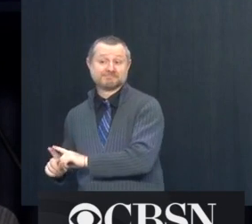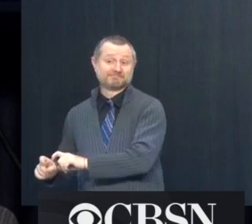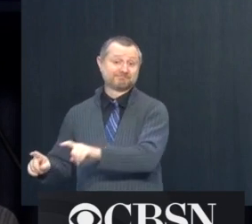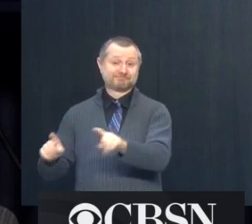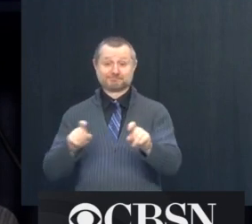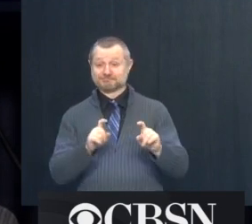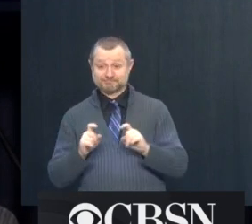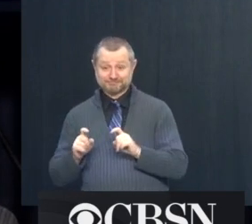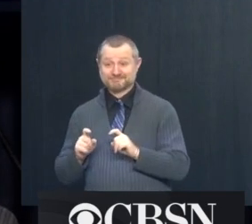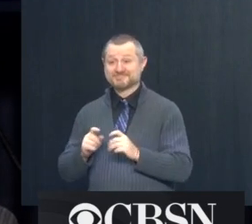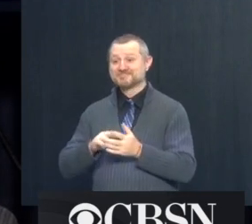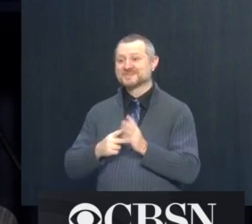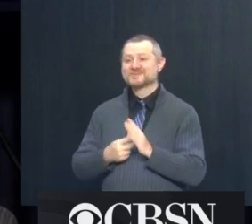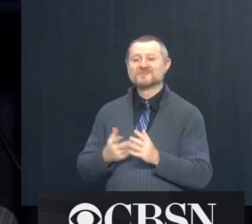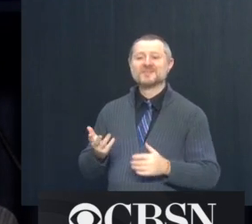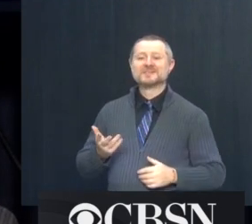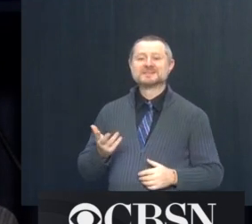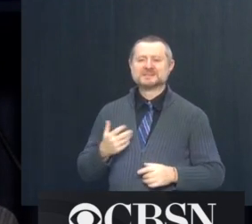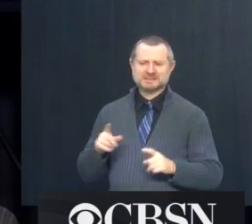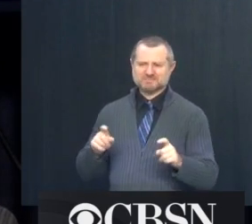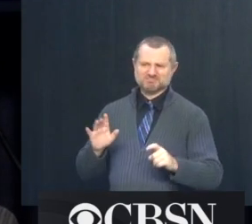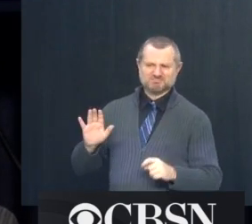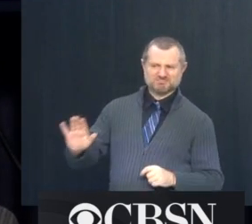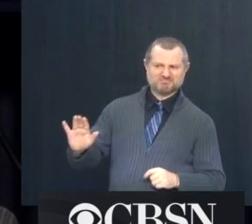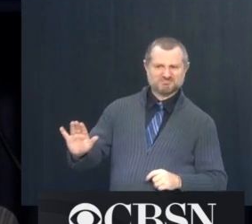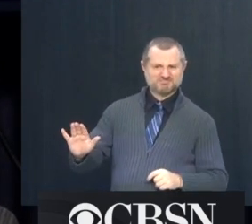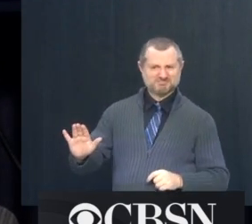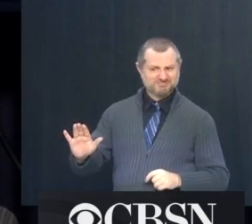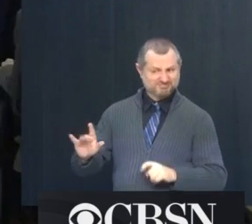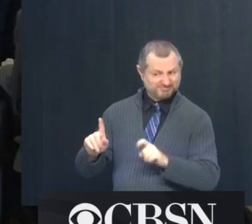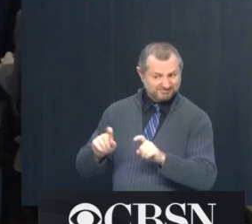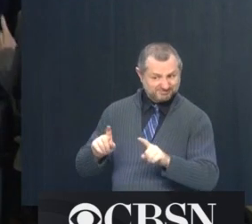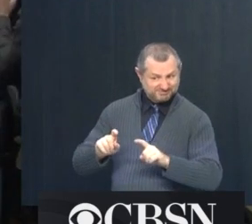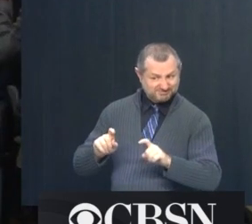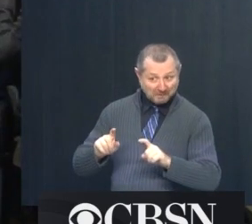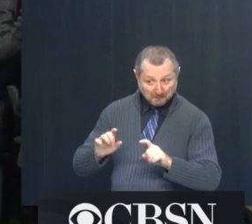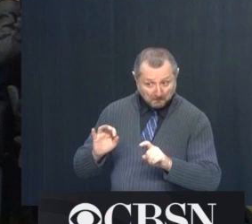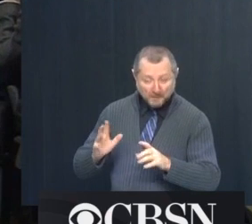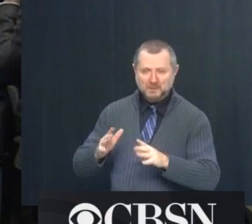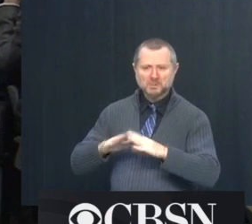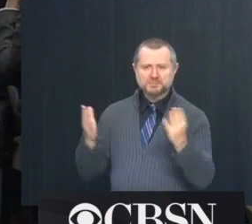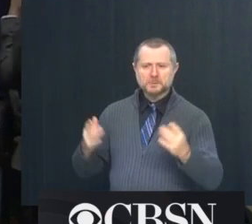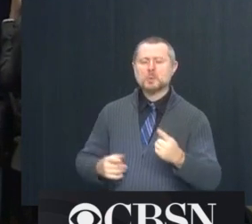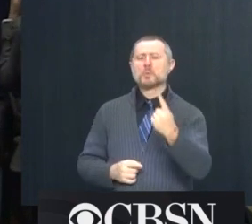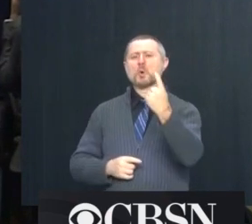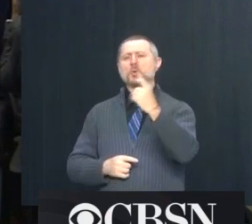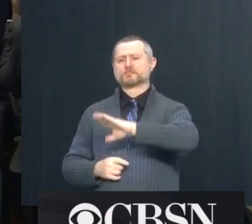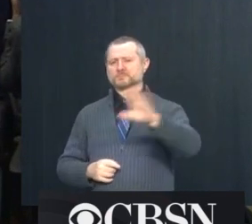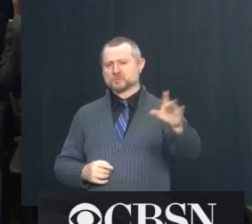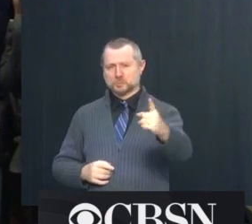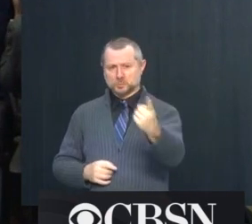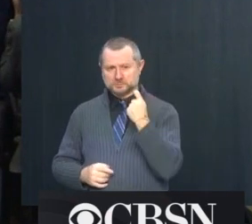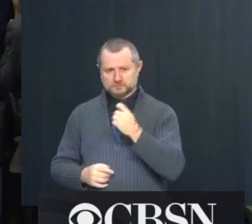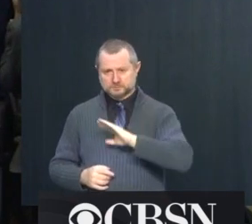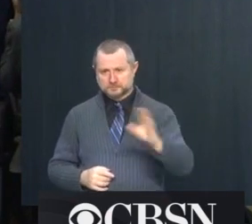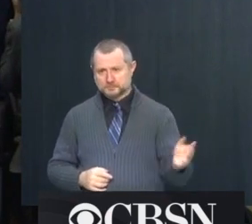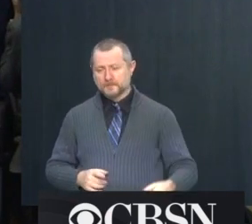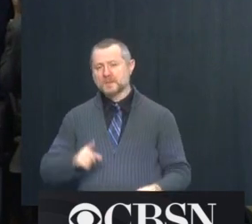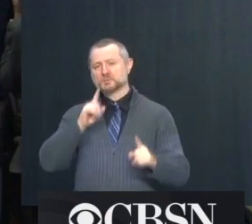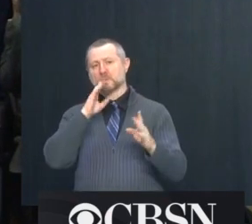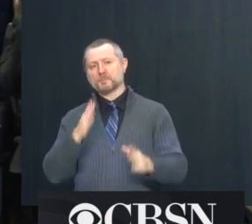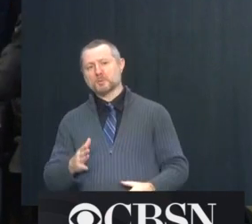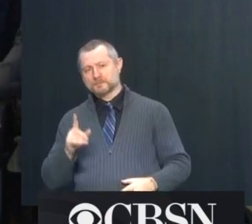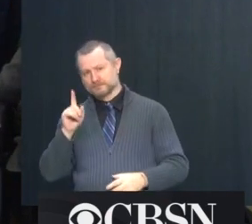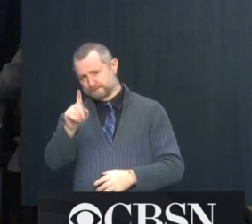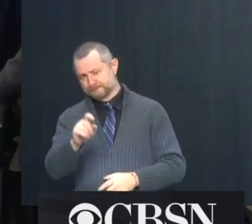was no testing and you would have to close and assess. So they would be able to stay open uninterrupted. Let's take one more. Yes, Governor, I had a question for you. Noreen